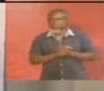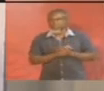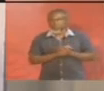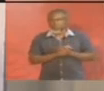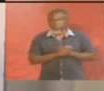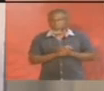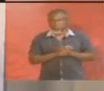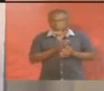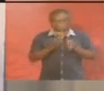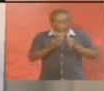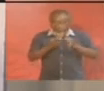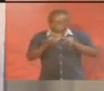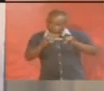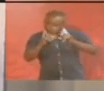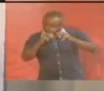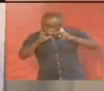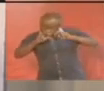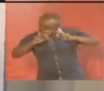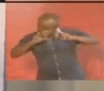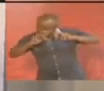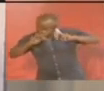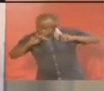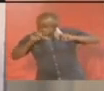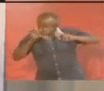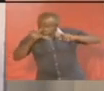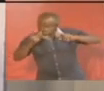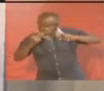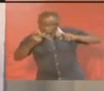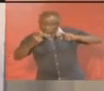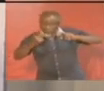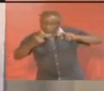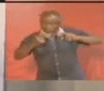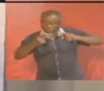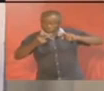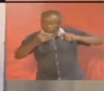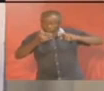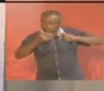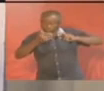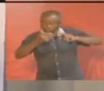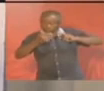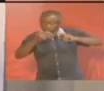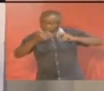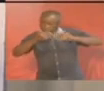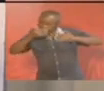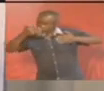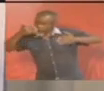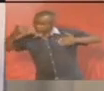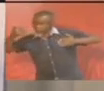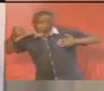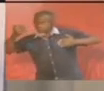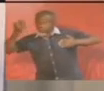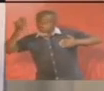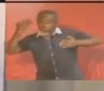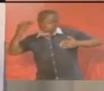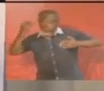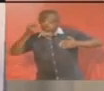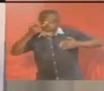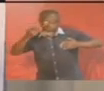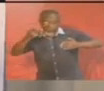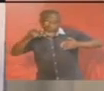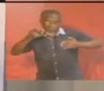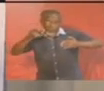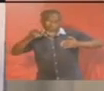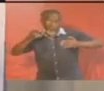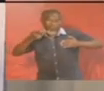trace, i.e. going backward, we would need to look at how far back we need to look for a